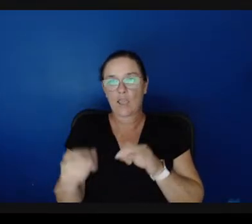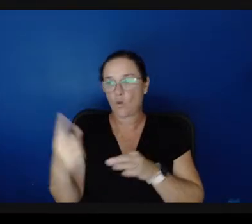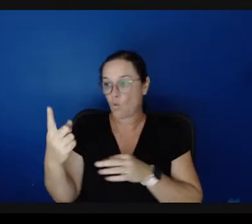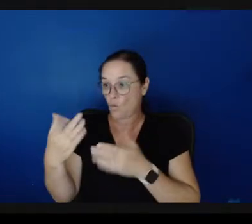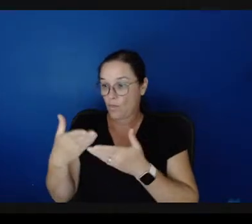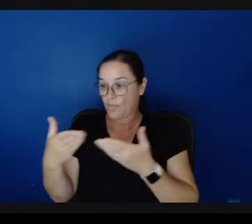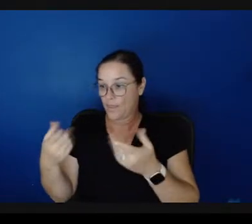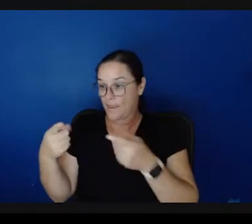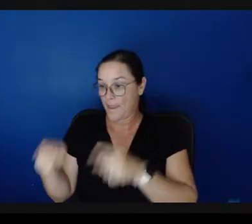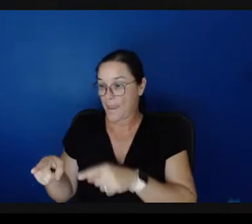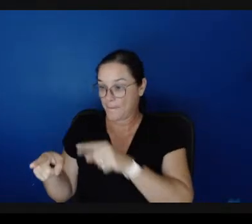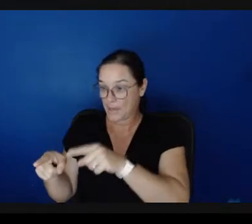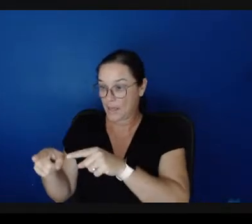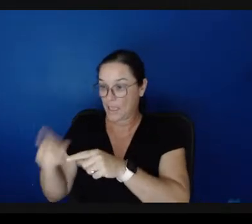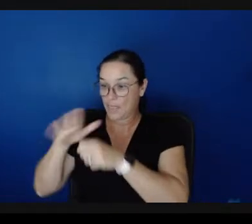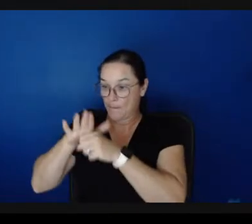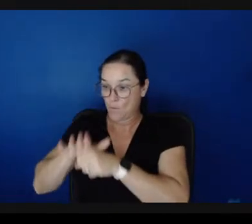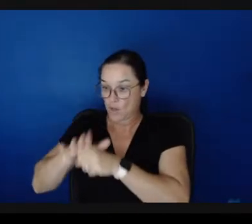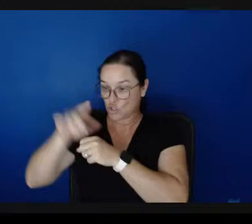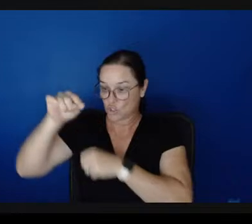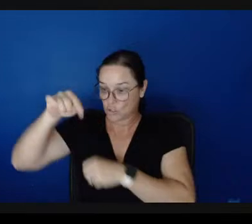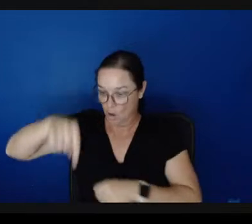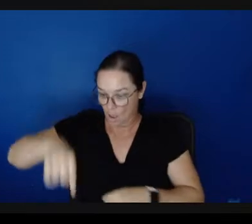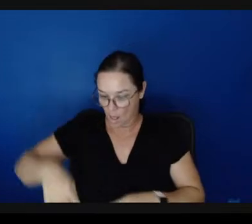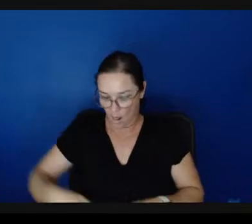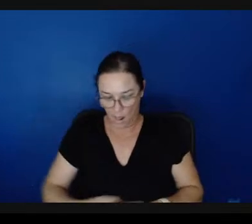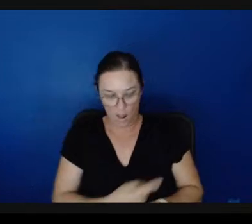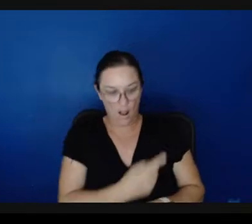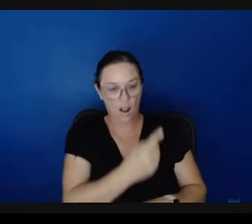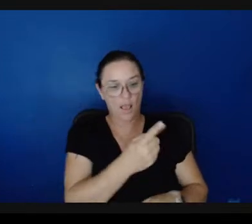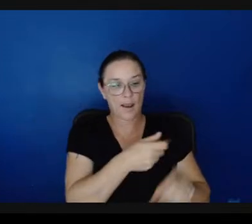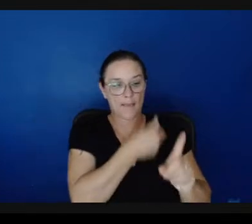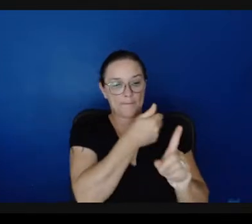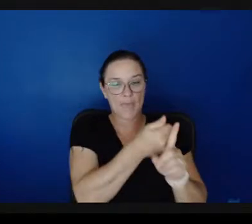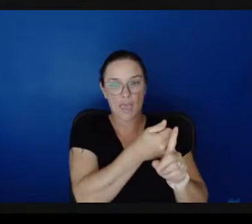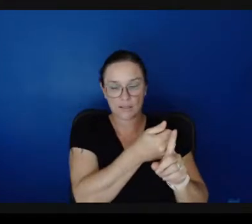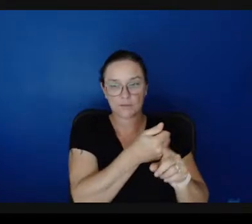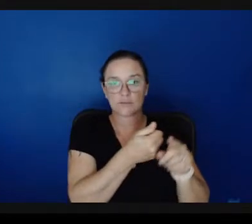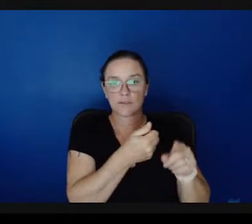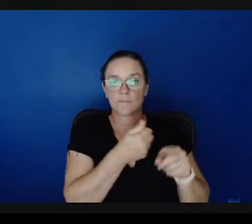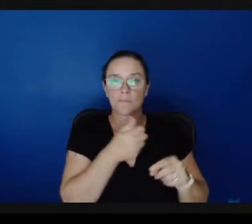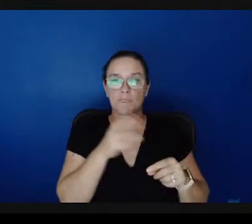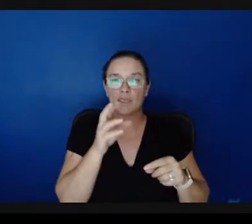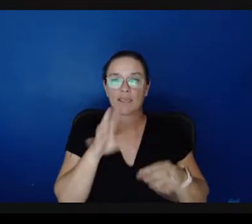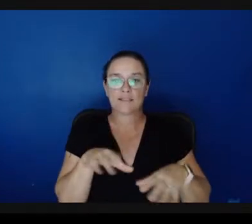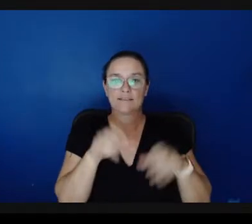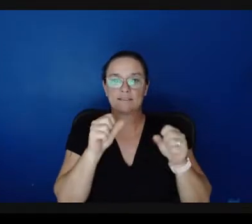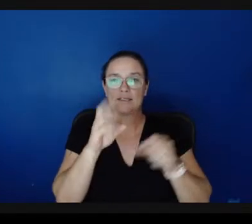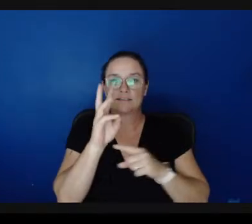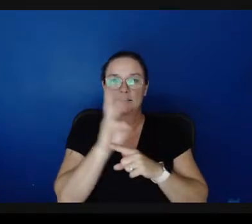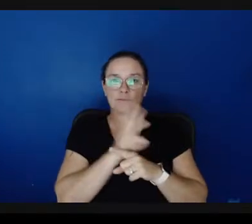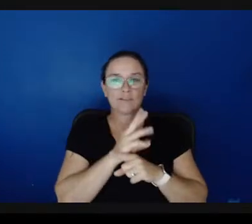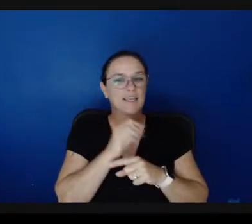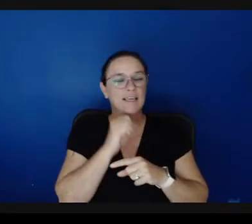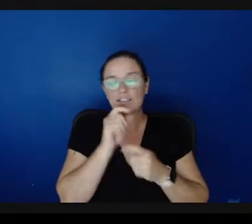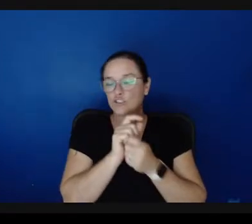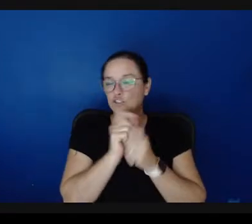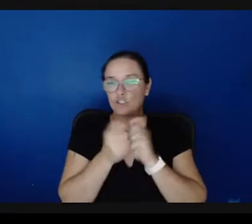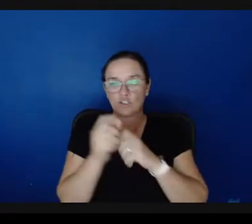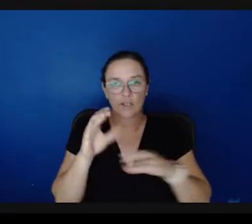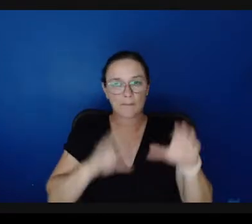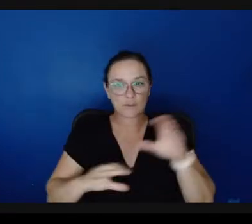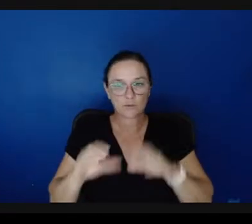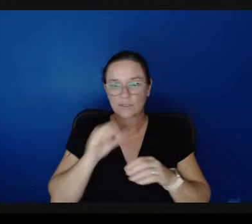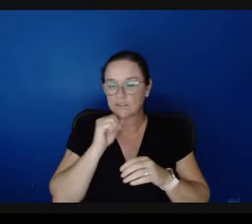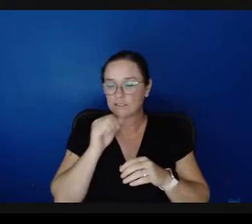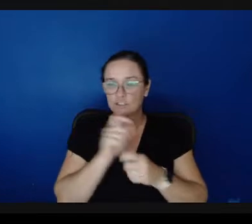pore pressure traveling down, across, and up to the other one. Right. So that pore pressure change does not change the pathways. It doesn't change the chemistry.